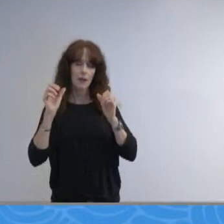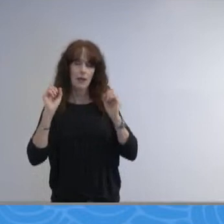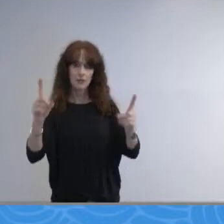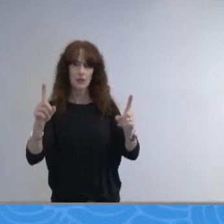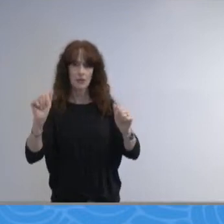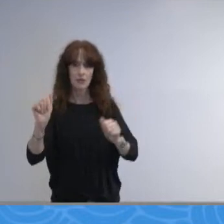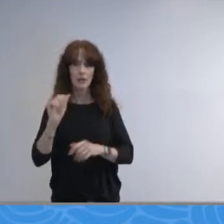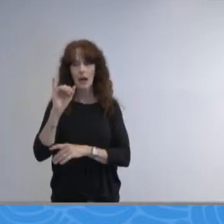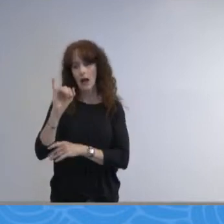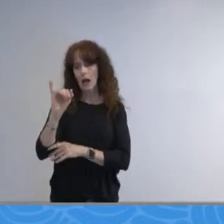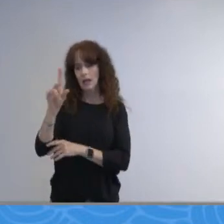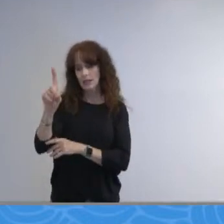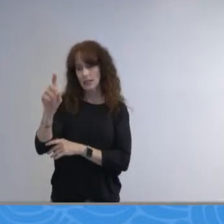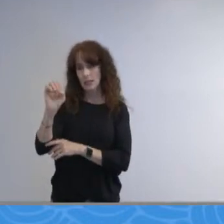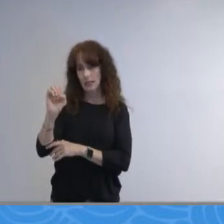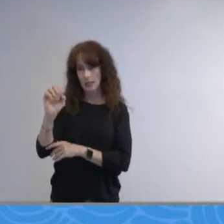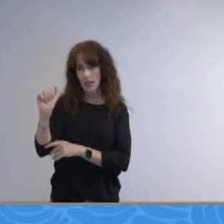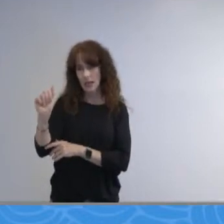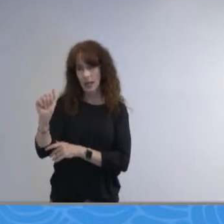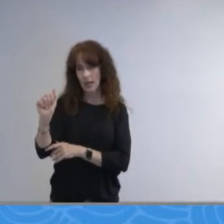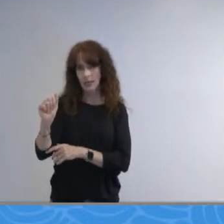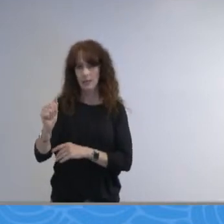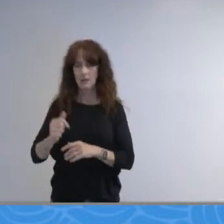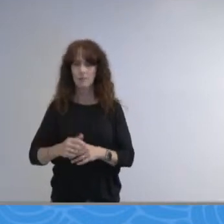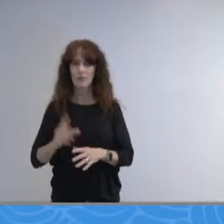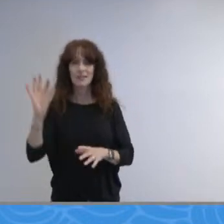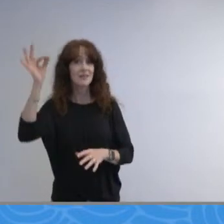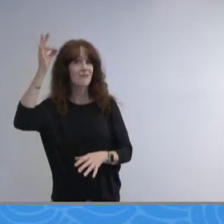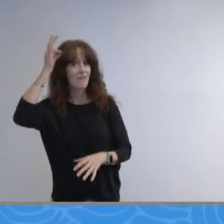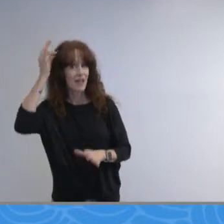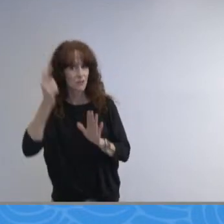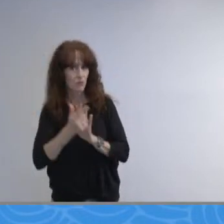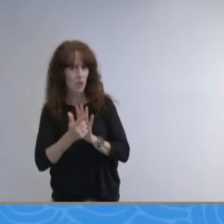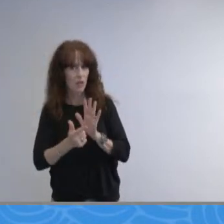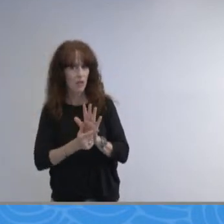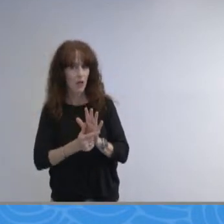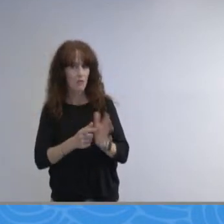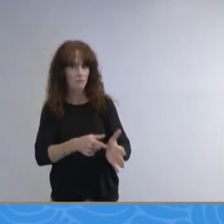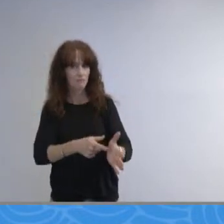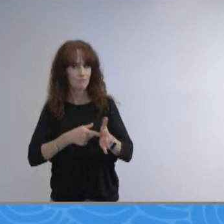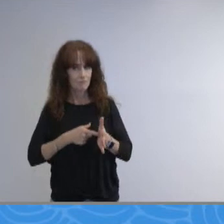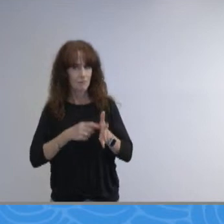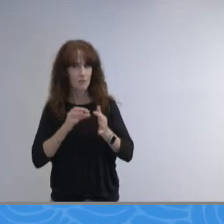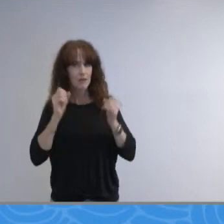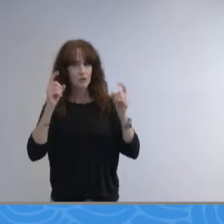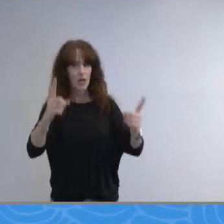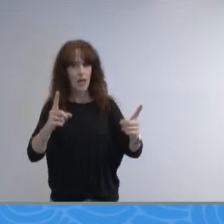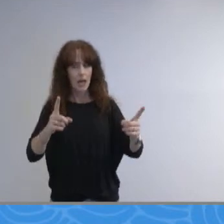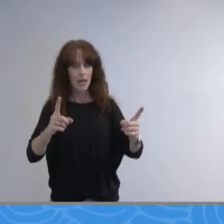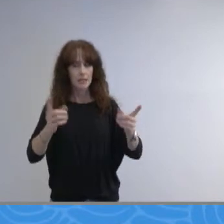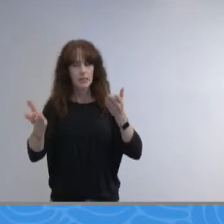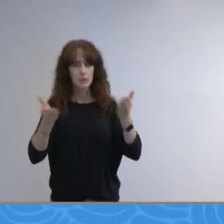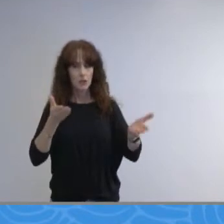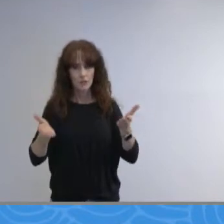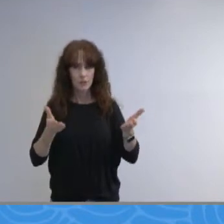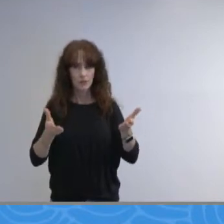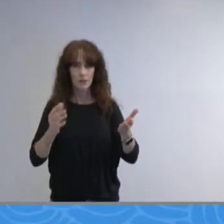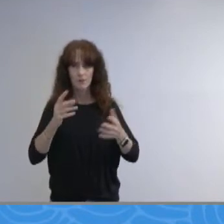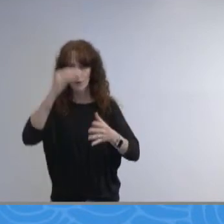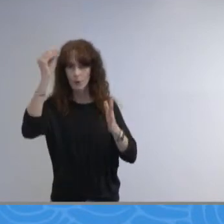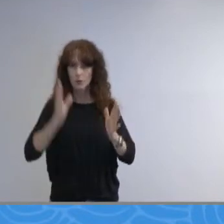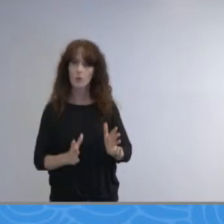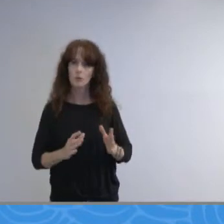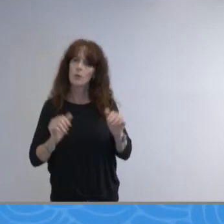Act, or the IDEA. It's a federal law that mandates or requires special education and services to students